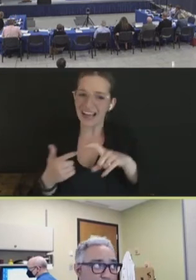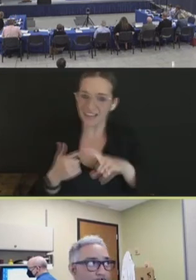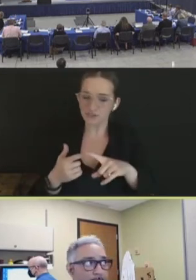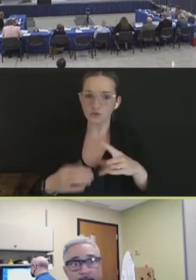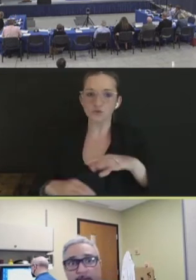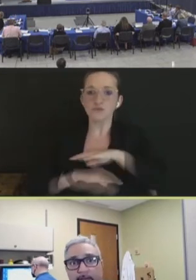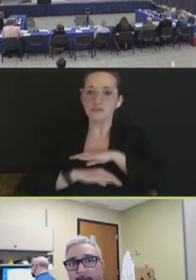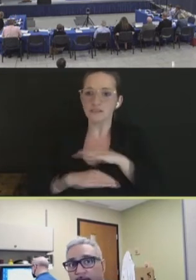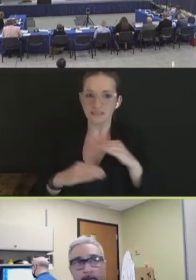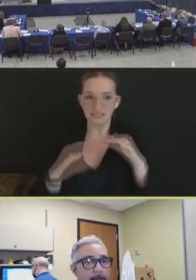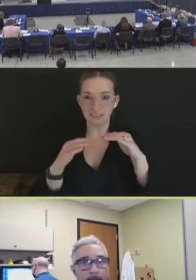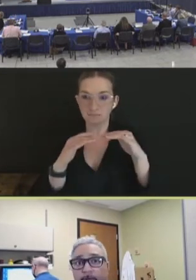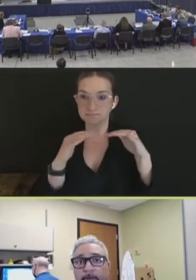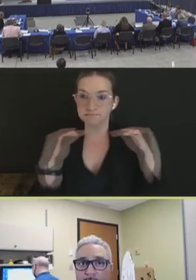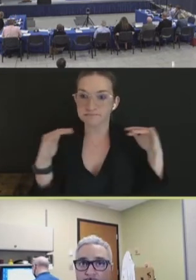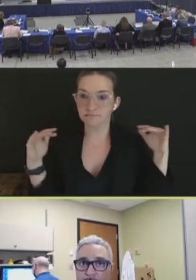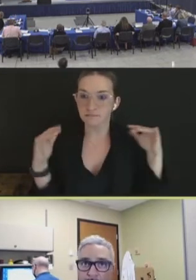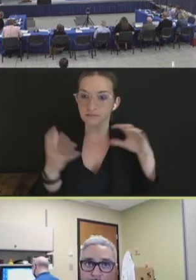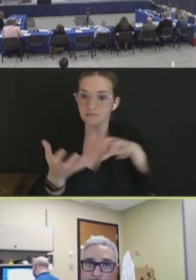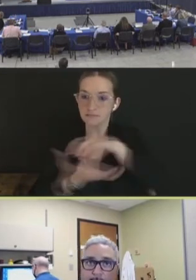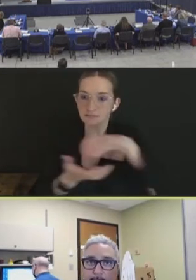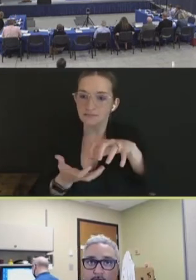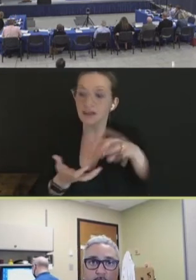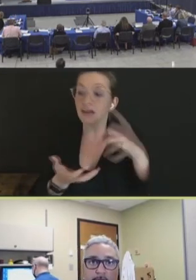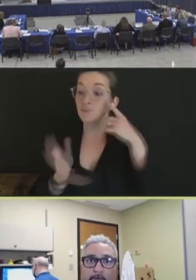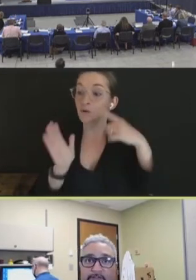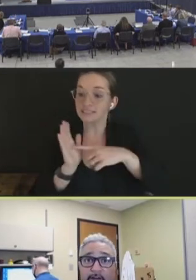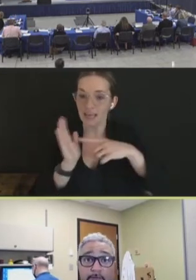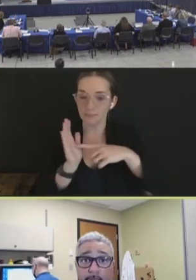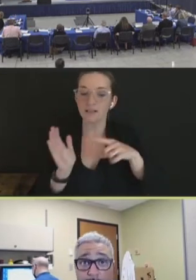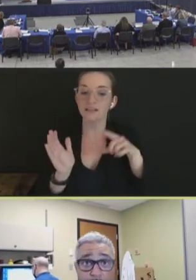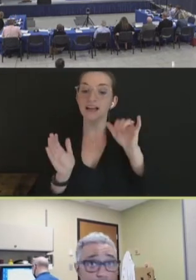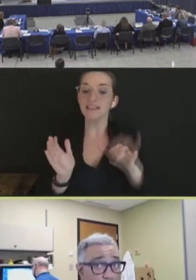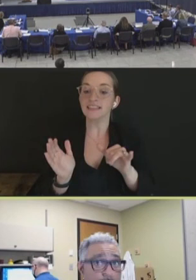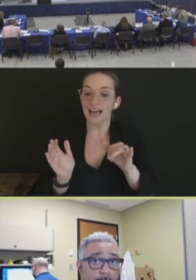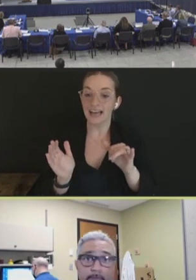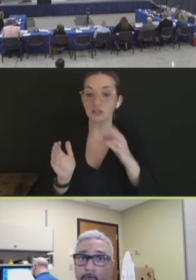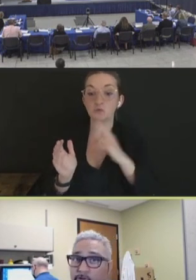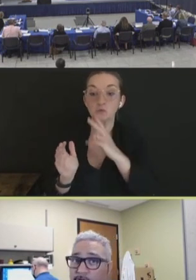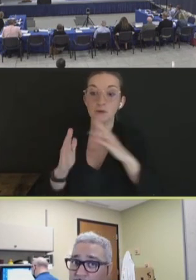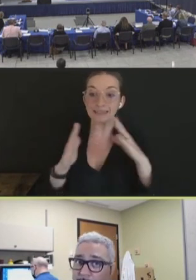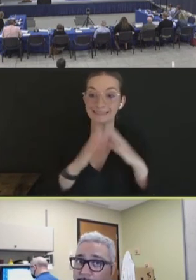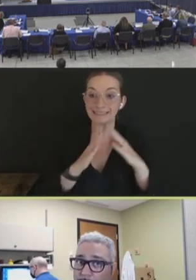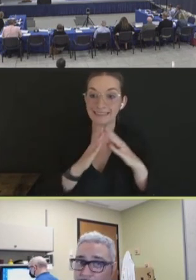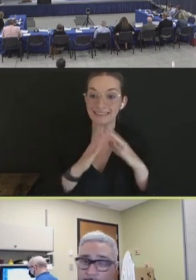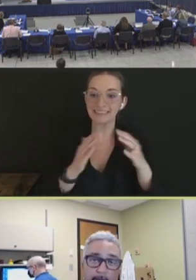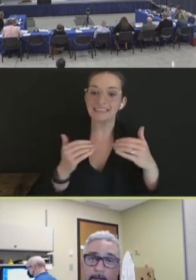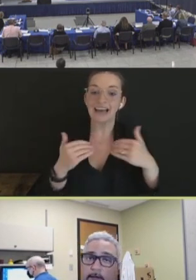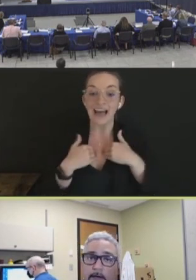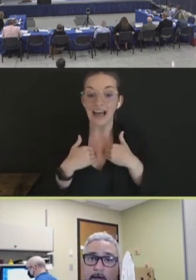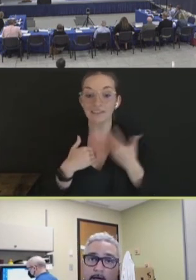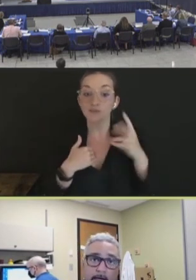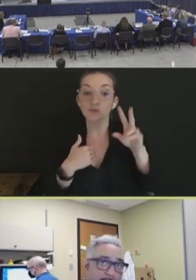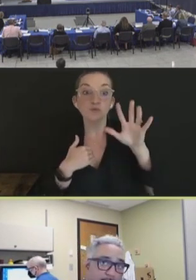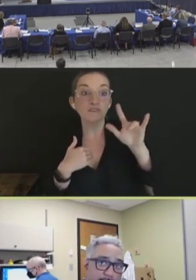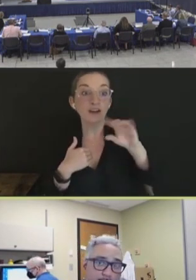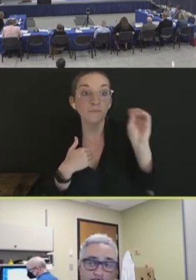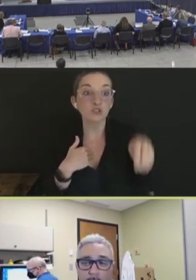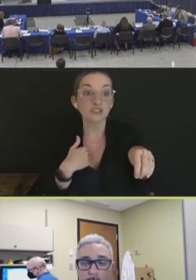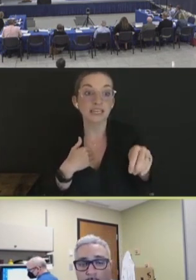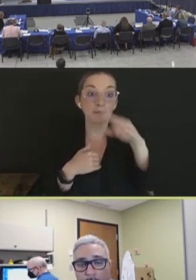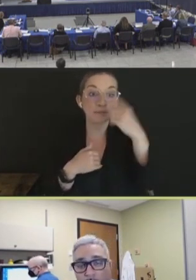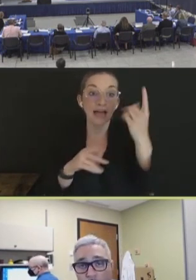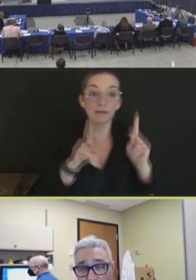if the city, the Twin Cities area has 20 to 25% Black people, that should be the proportion of Black people in our study, and vice